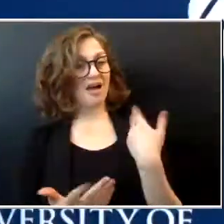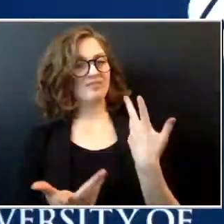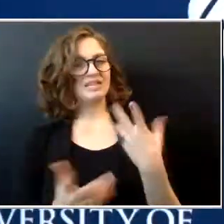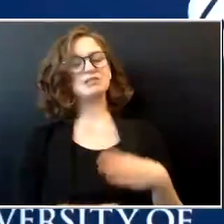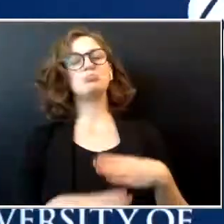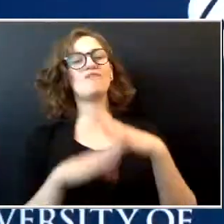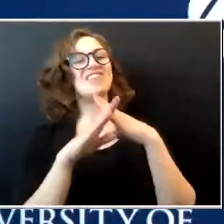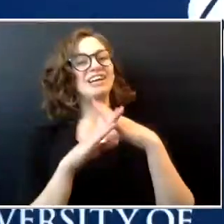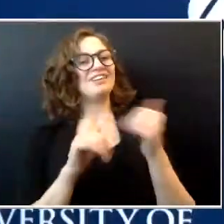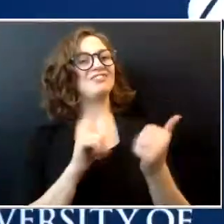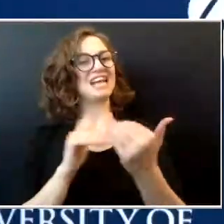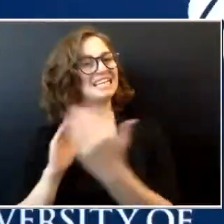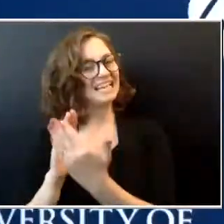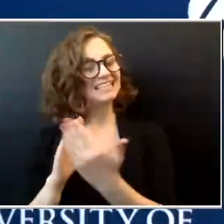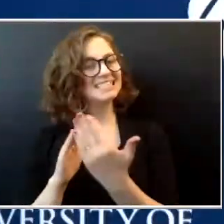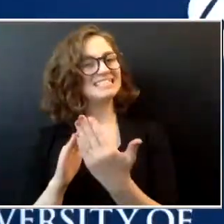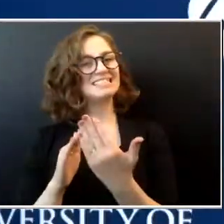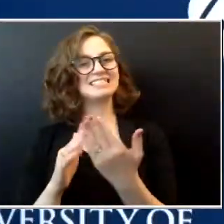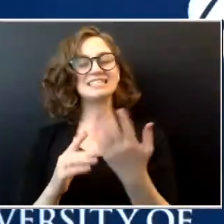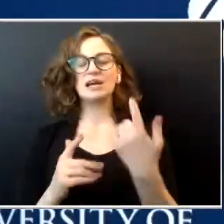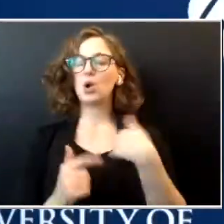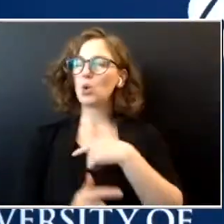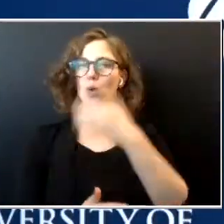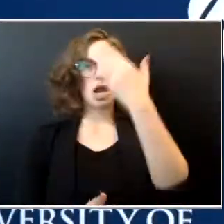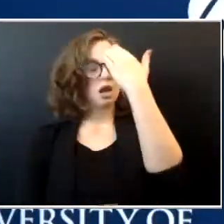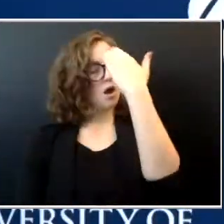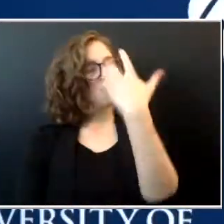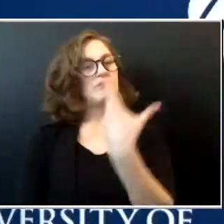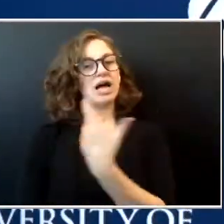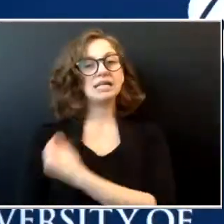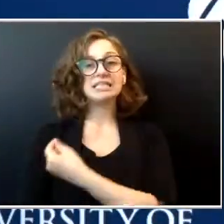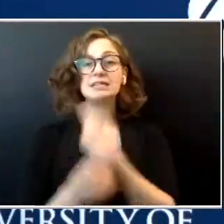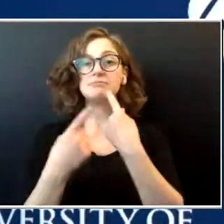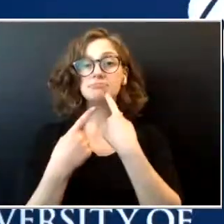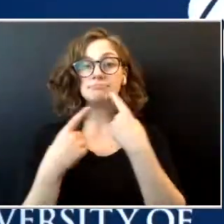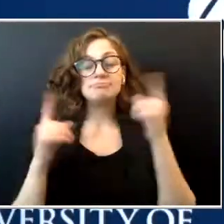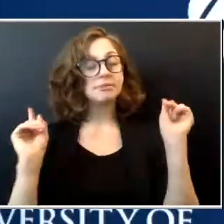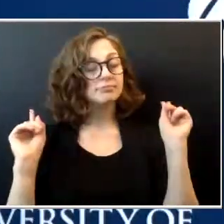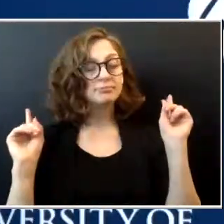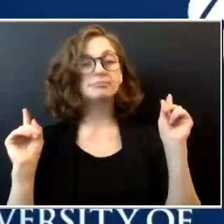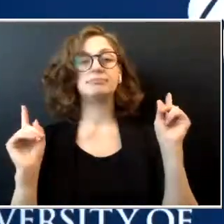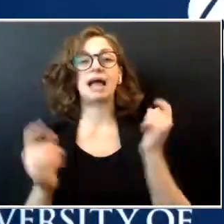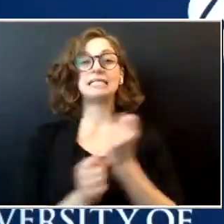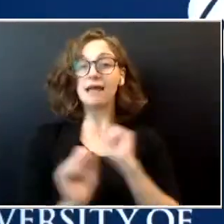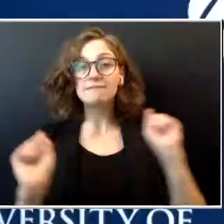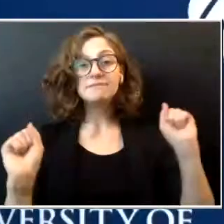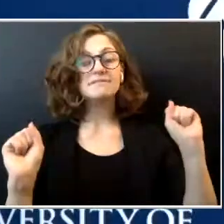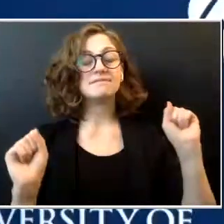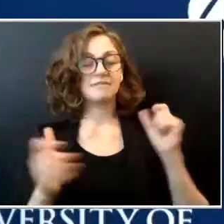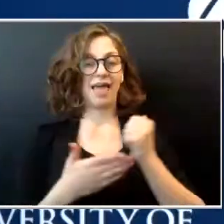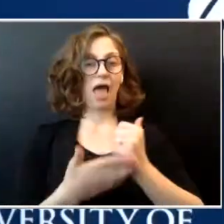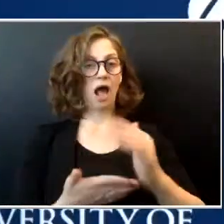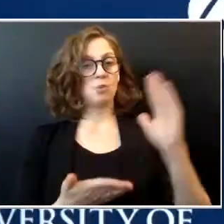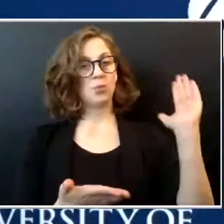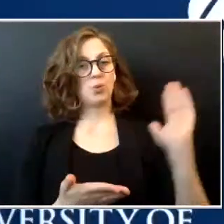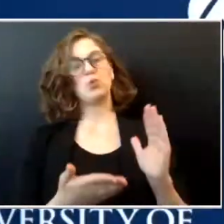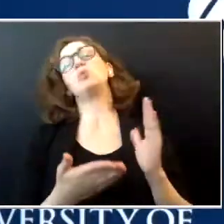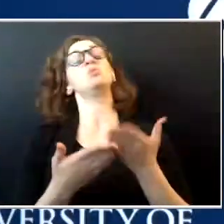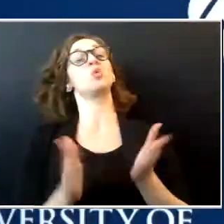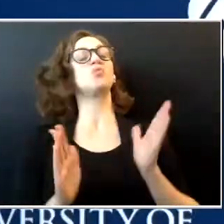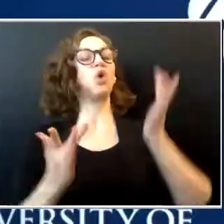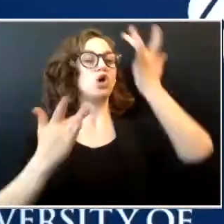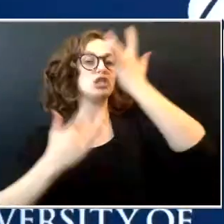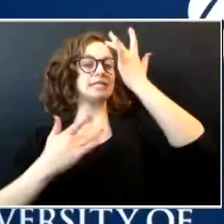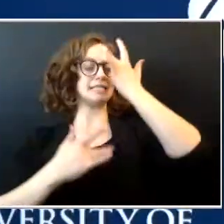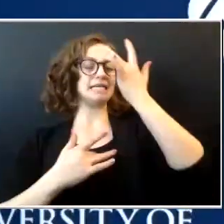do, and we know that vaccines, as we just talked about, vaccines are effective in helping reduce overall disease burden, but